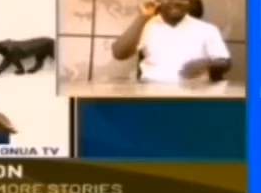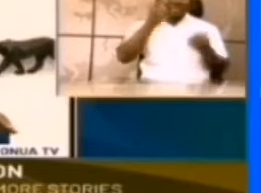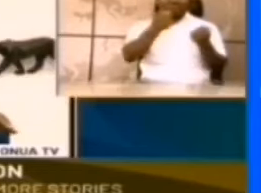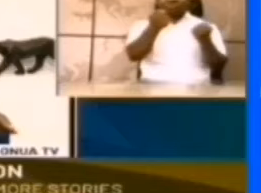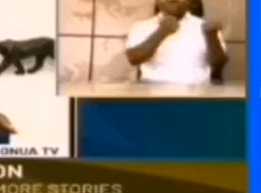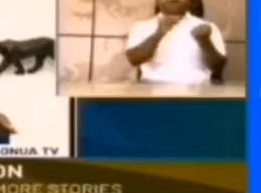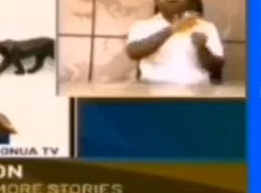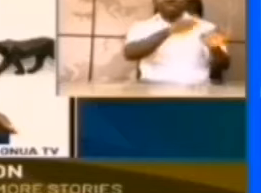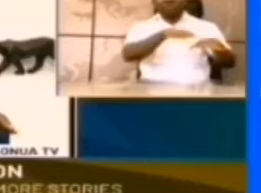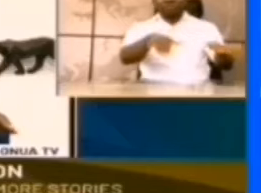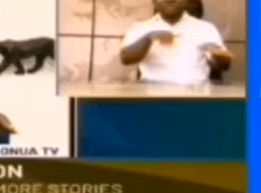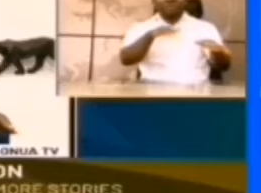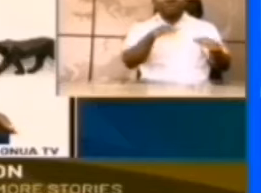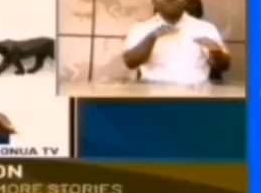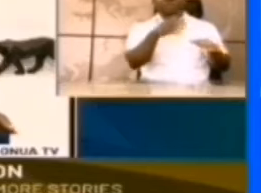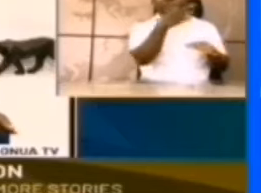maina, do Kanaya, Omko.